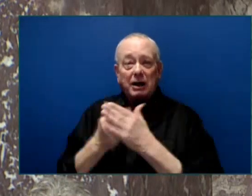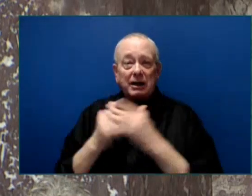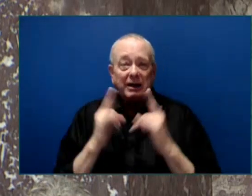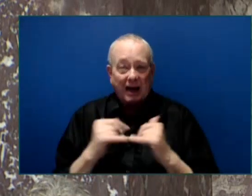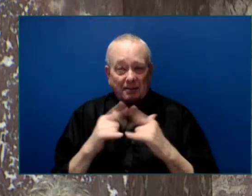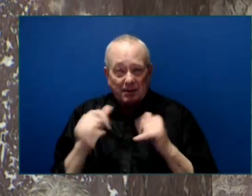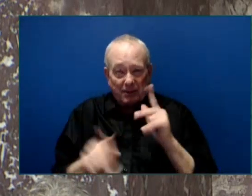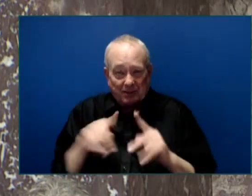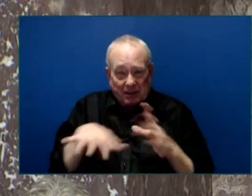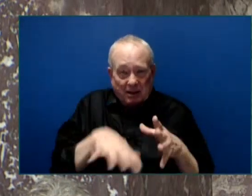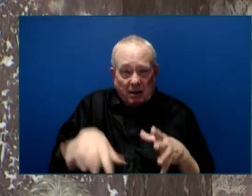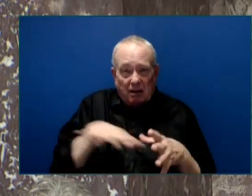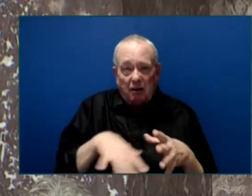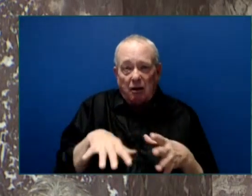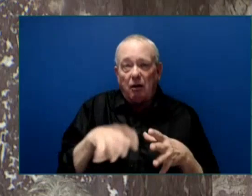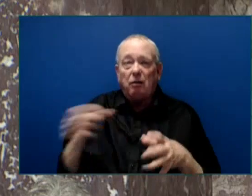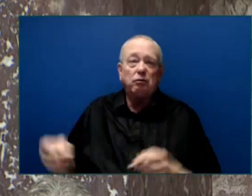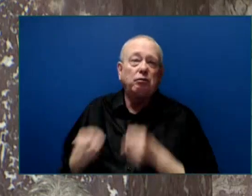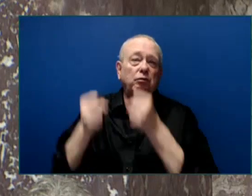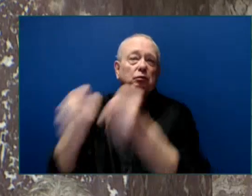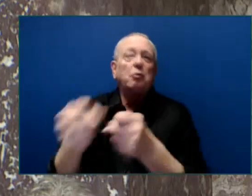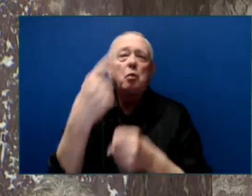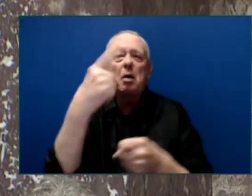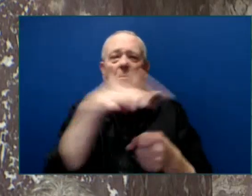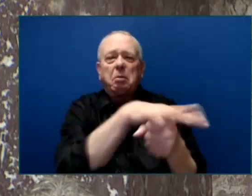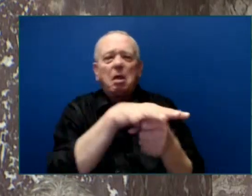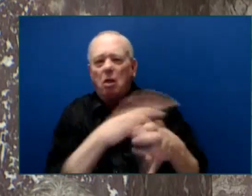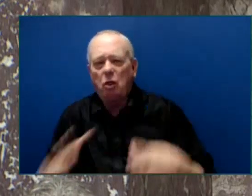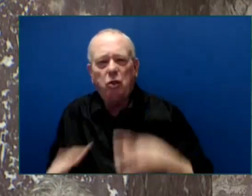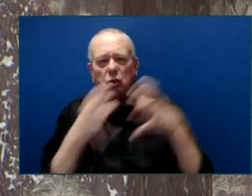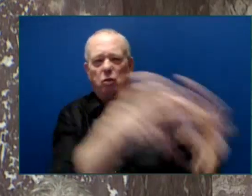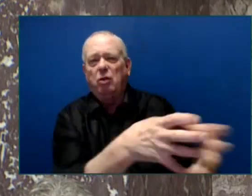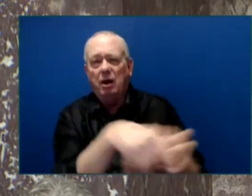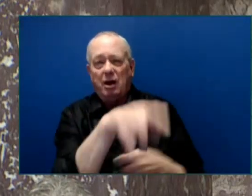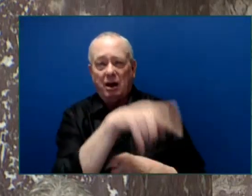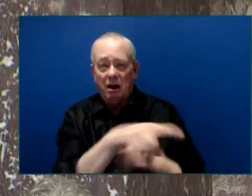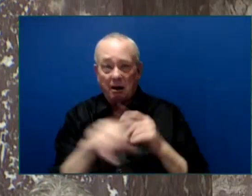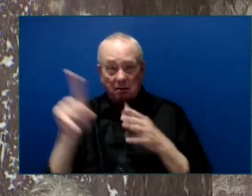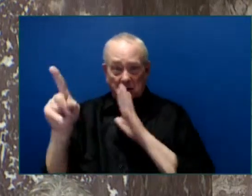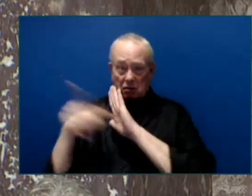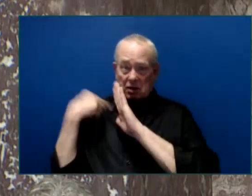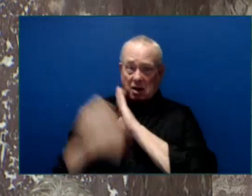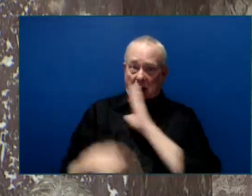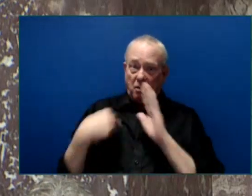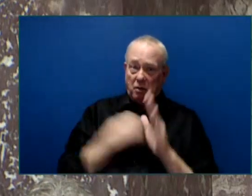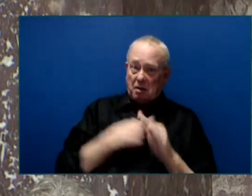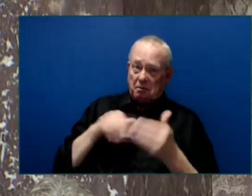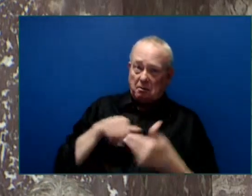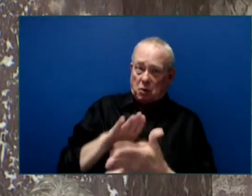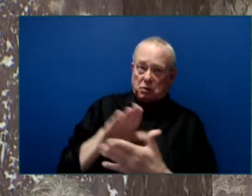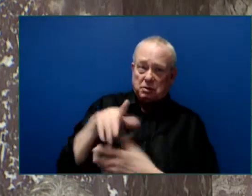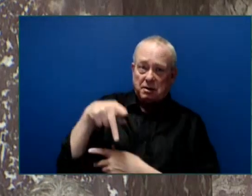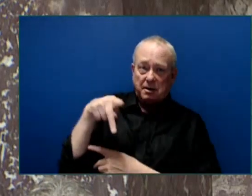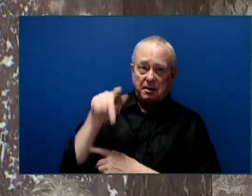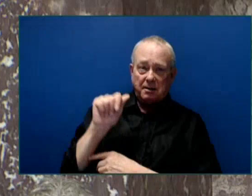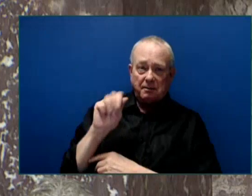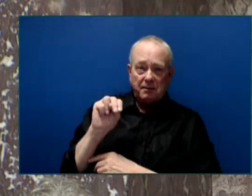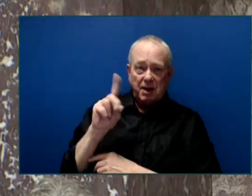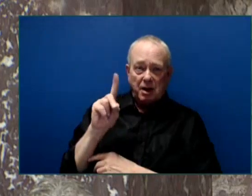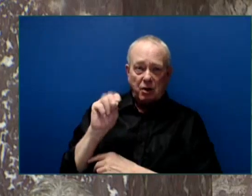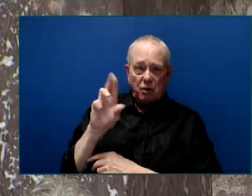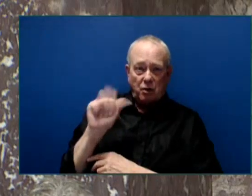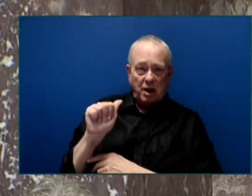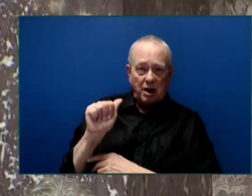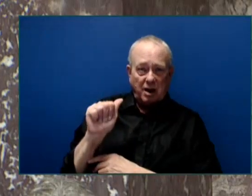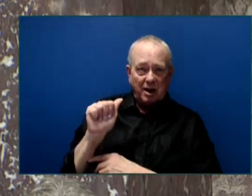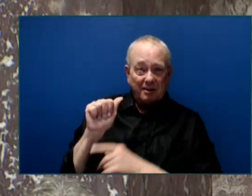this house and criticize us about Pandora, but don't acknowledge the fact that that was a decision made by their government. The contracts were signed by their government,